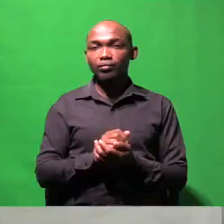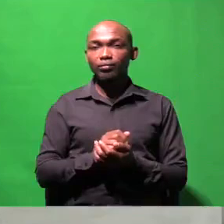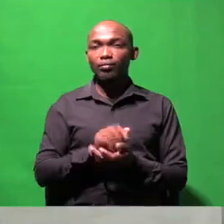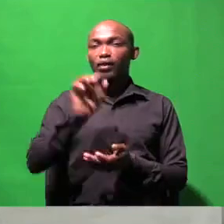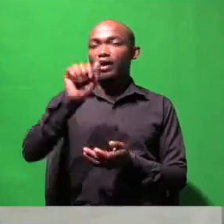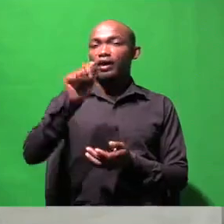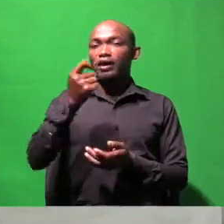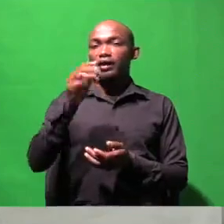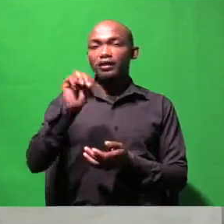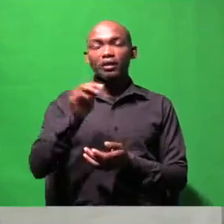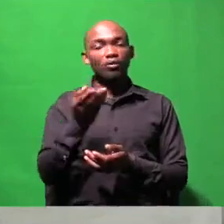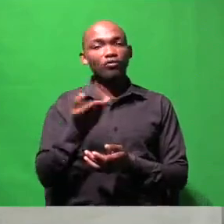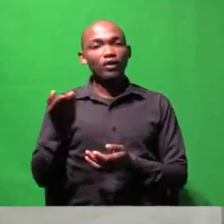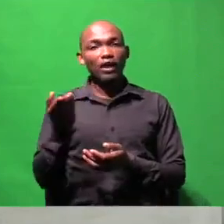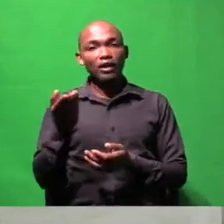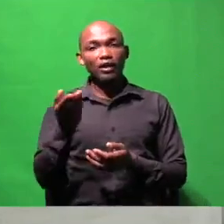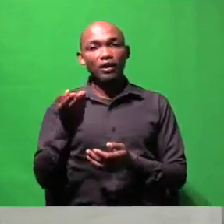element